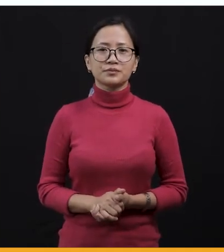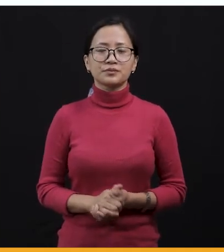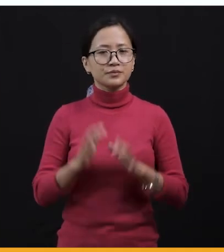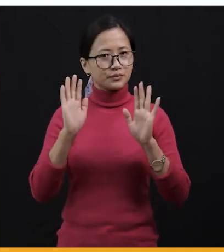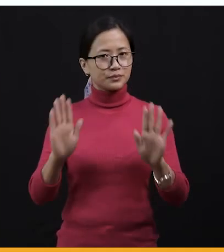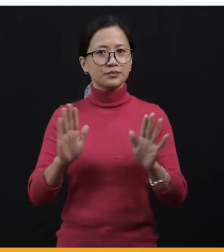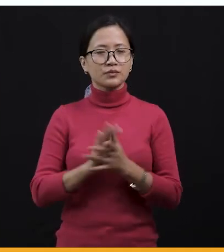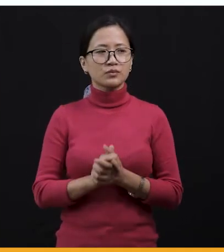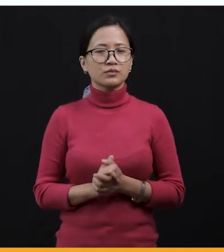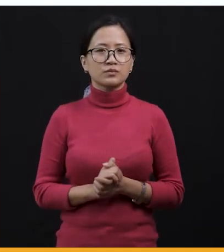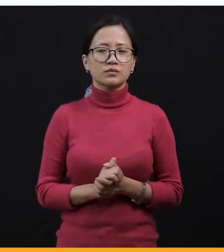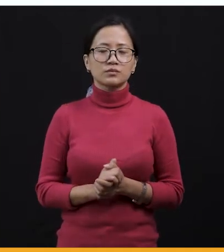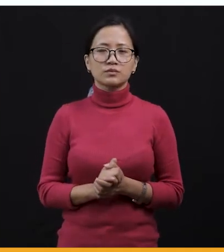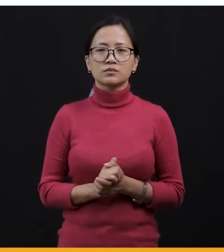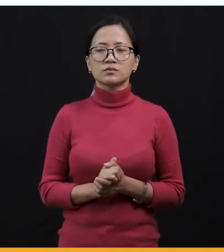we have